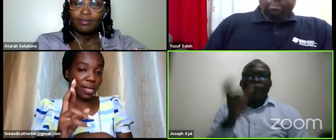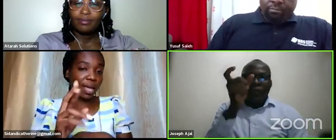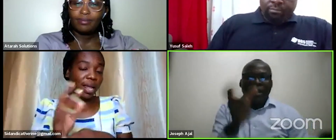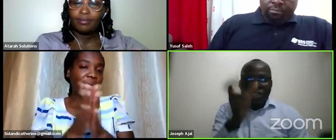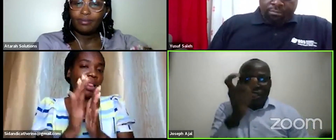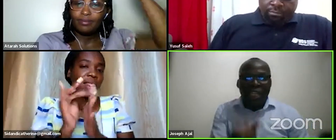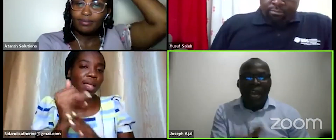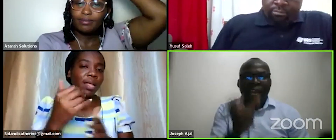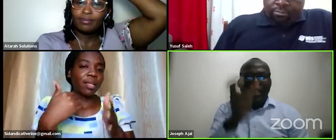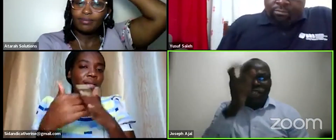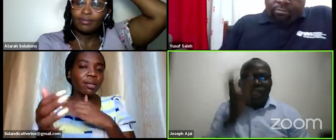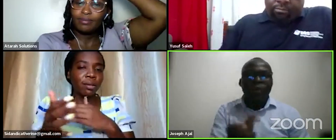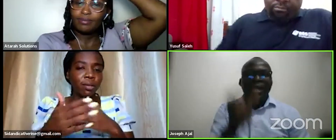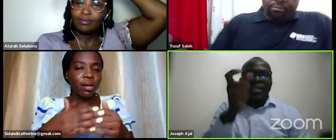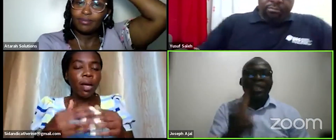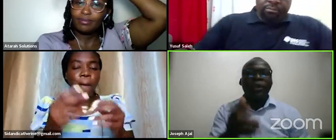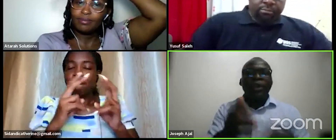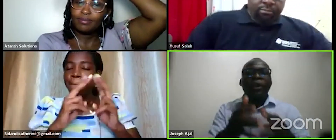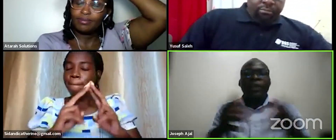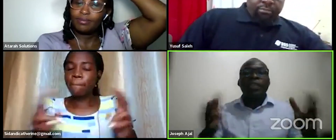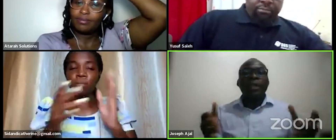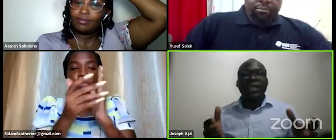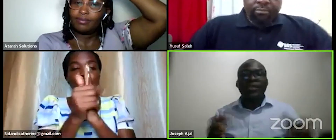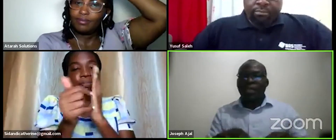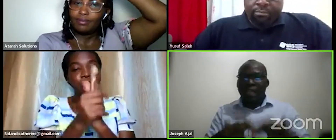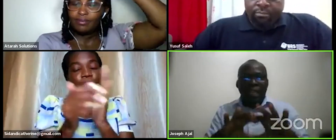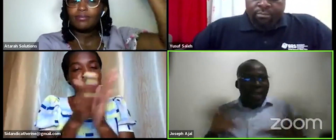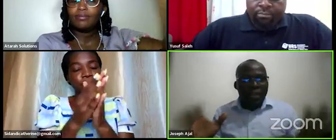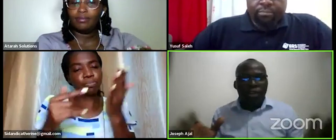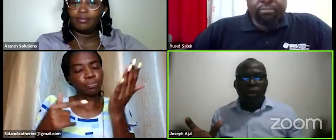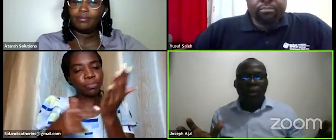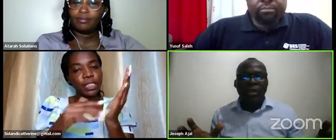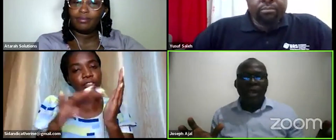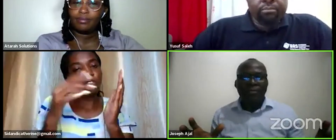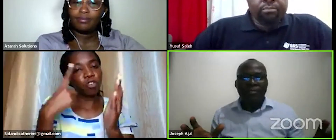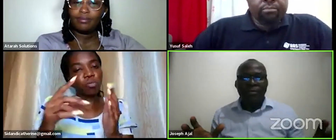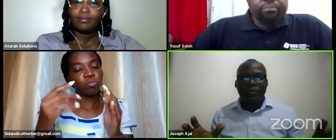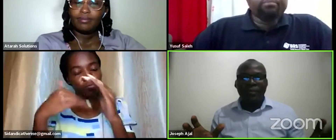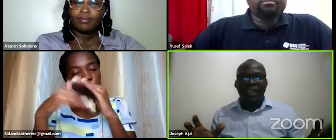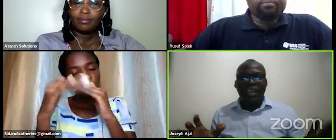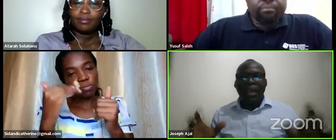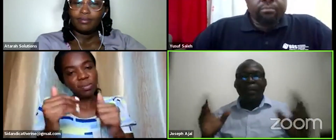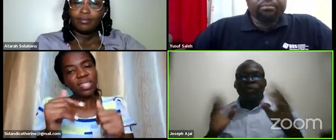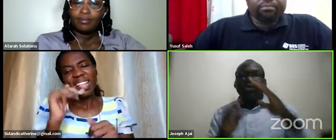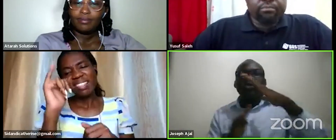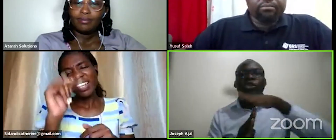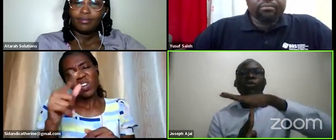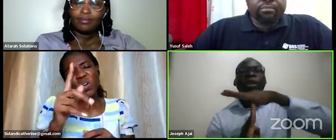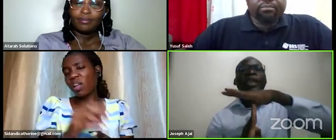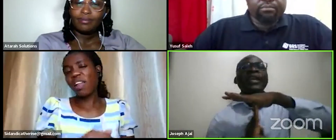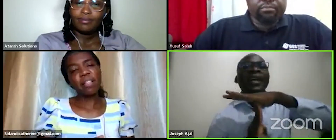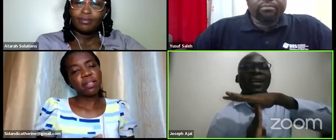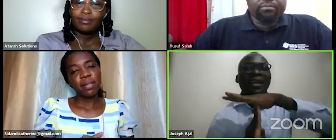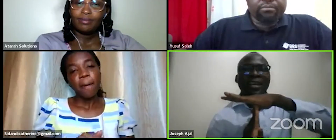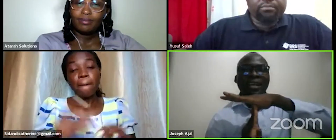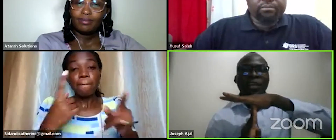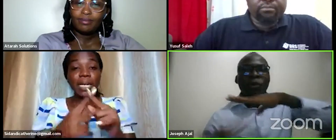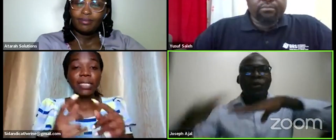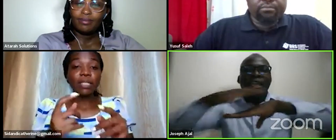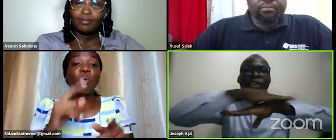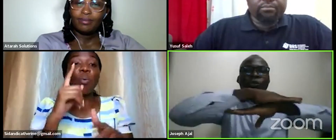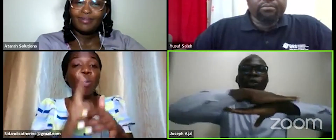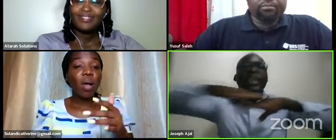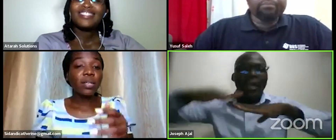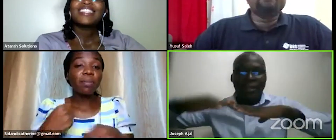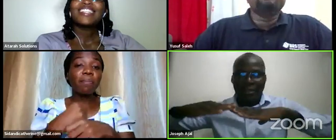siloed, very highly skilled and technical area of expertise. Nothing wrong with that. But what got you here will